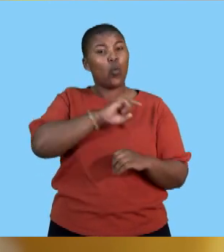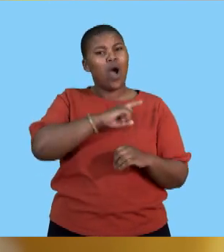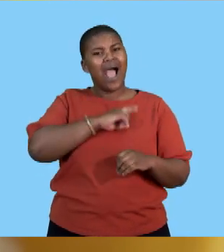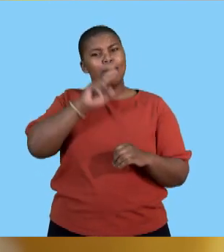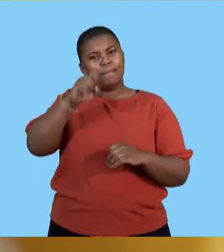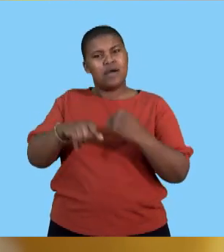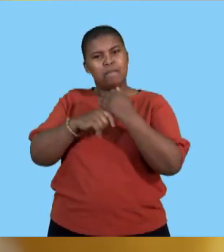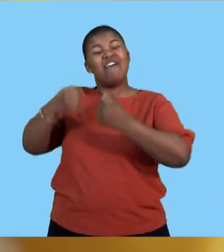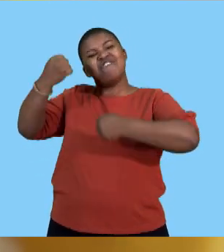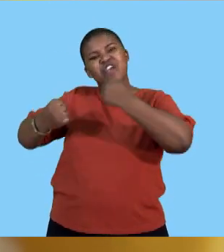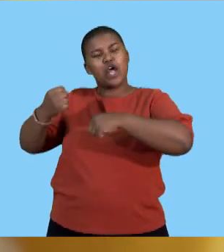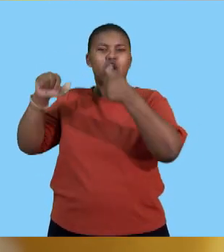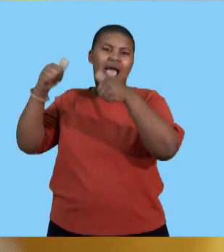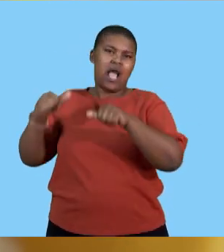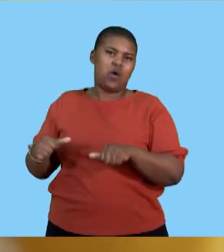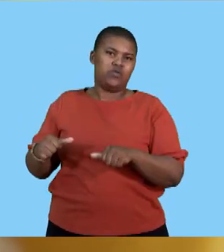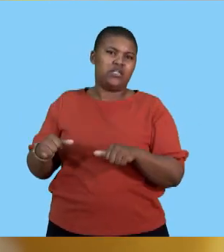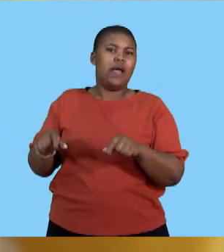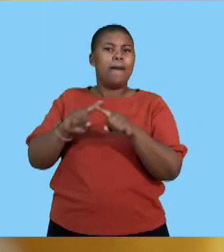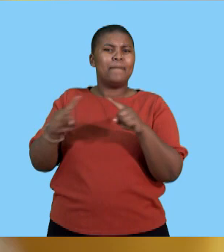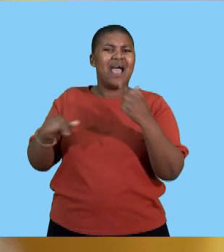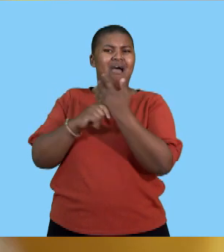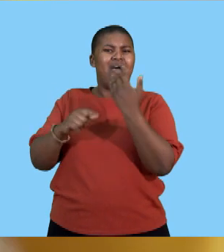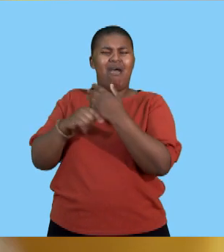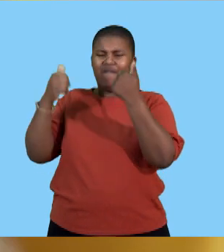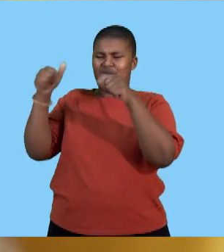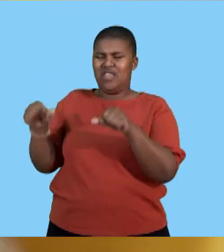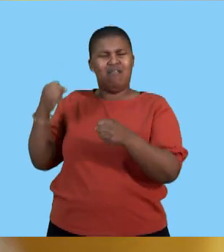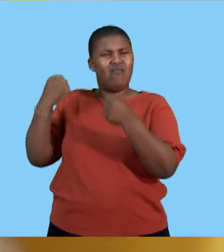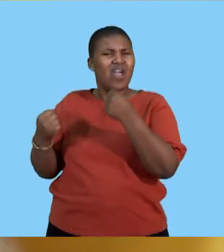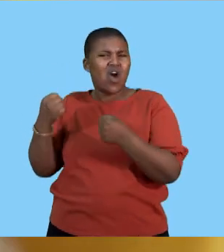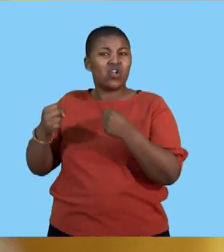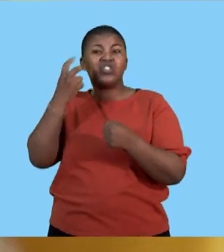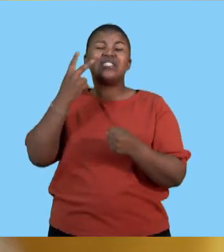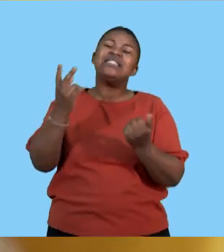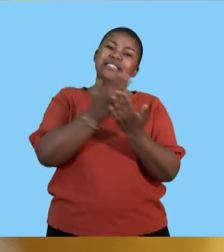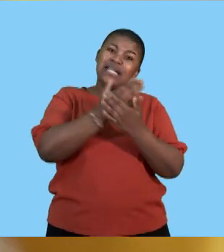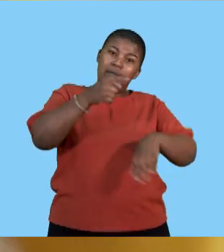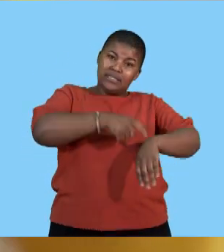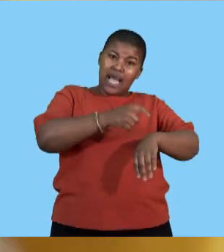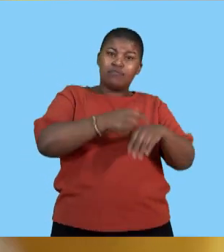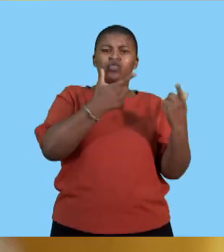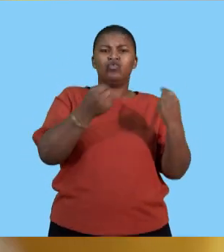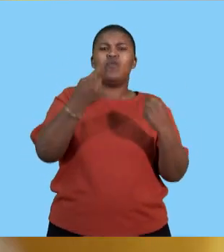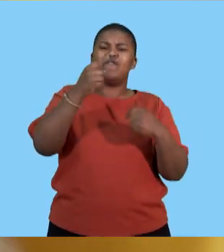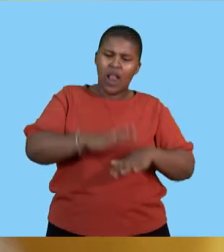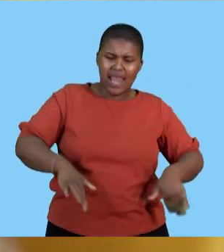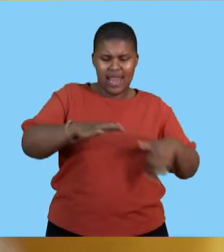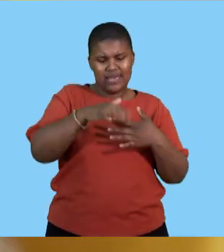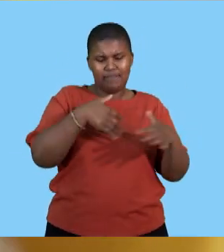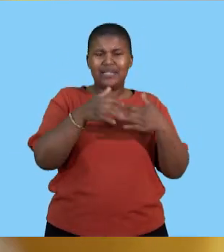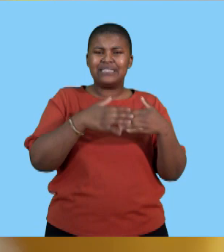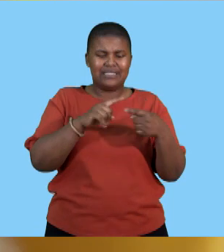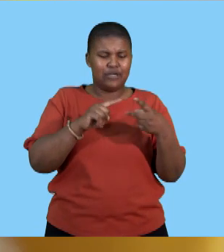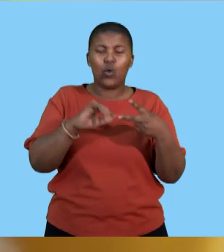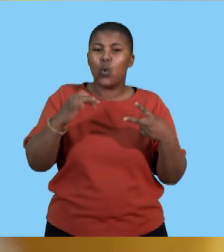or the vehicles account, because in this case, they were debited to vehicles. You may find that they can be debited to land and buildings